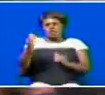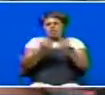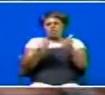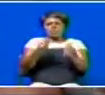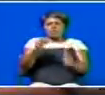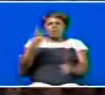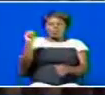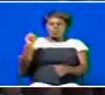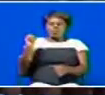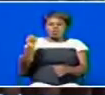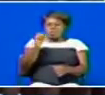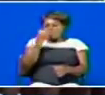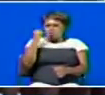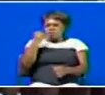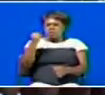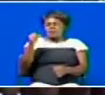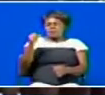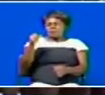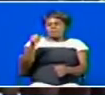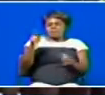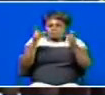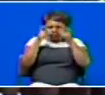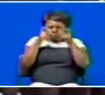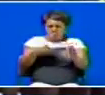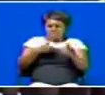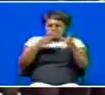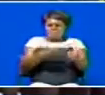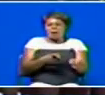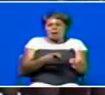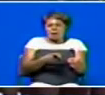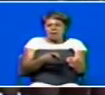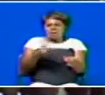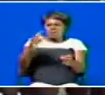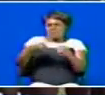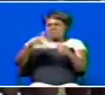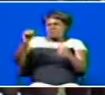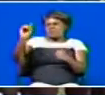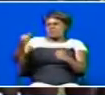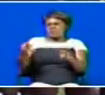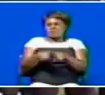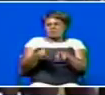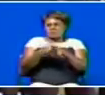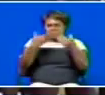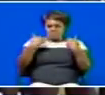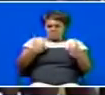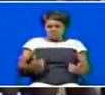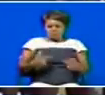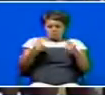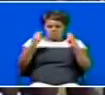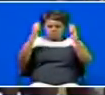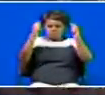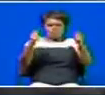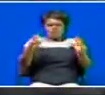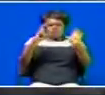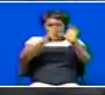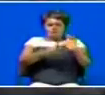over Muhoroni Youth, Nakumat and Posta Rangers. The tactician was awarded 75,000 Kenya shillings in addition to a personalised trophy. He joins